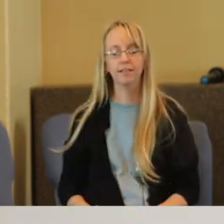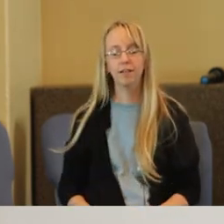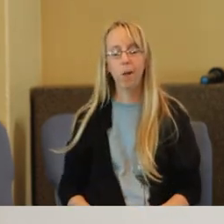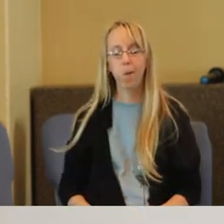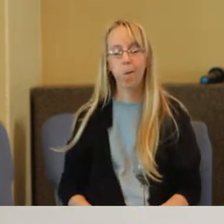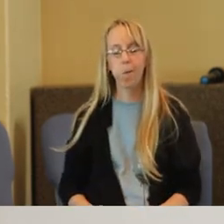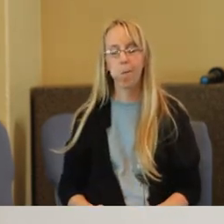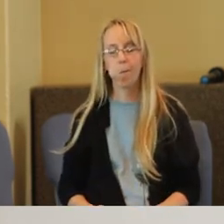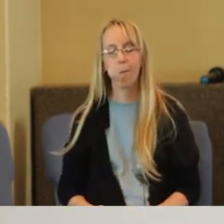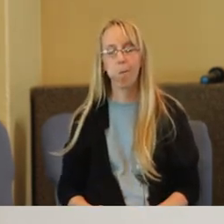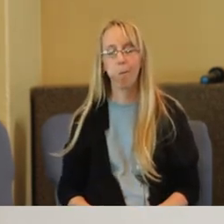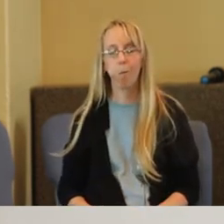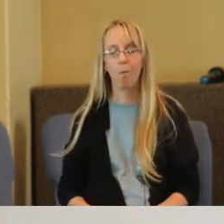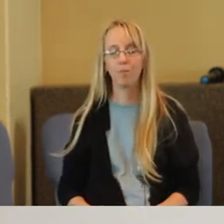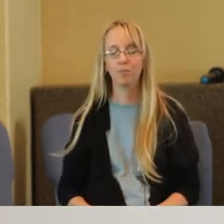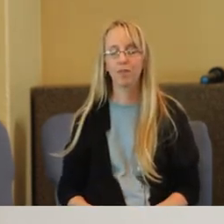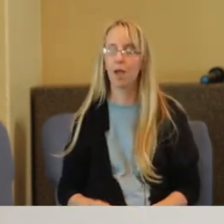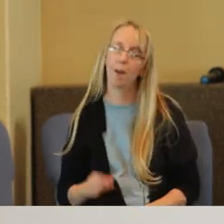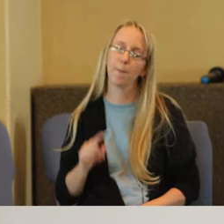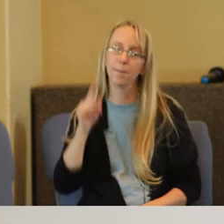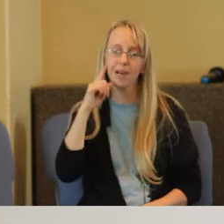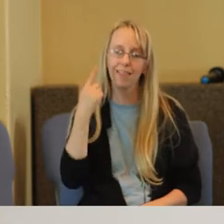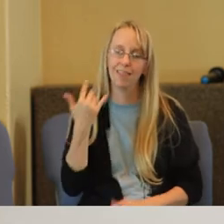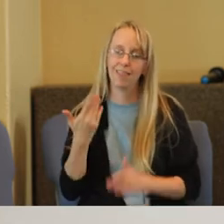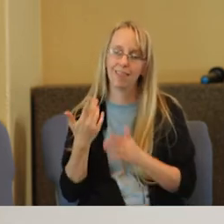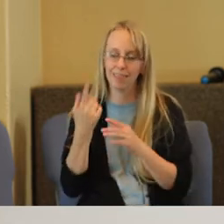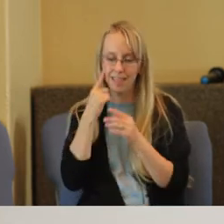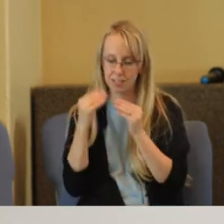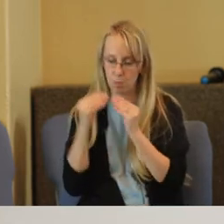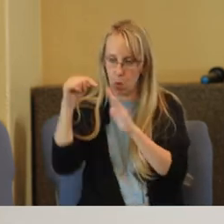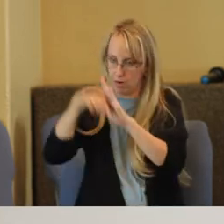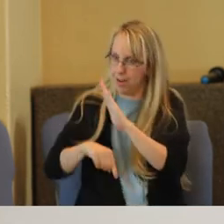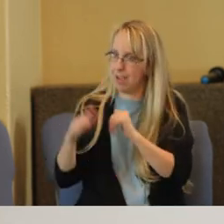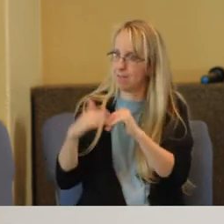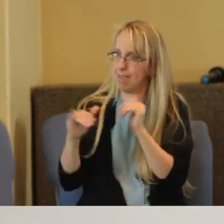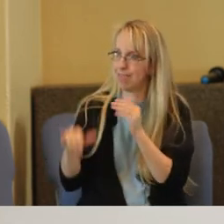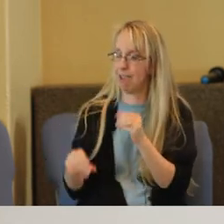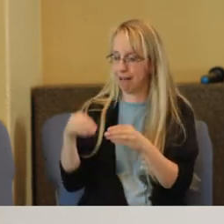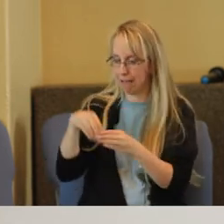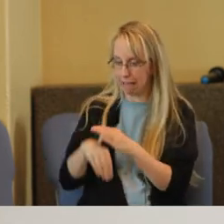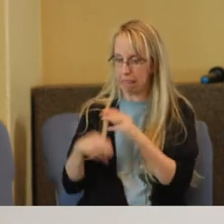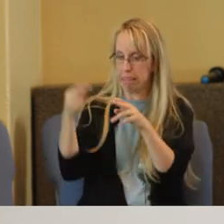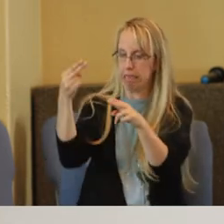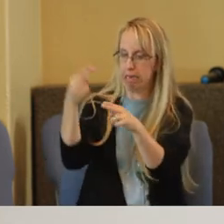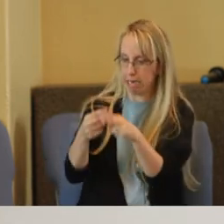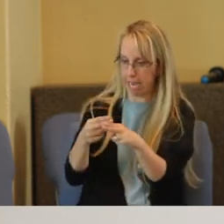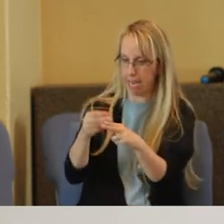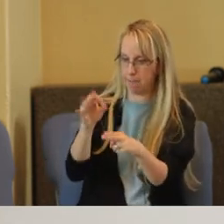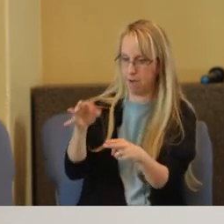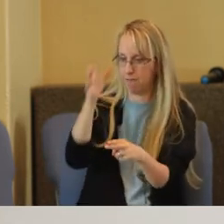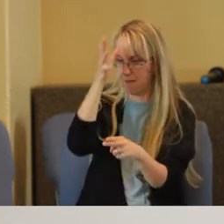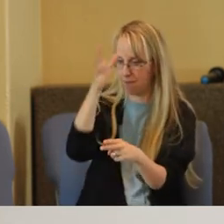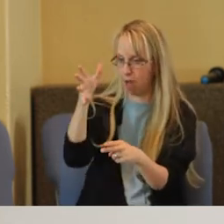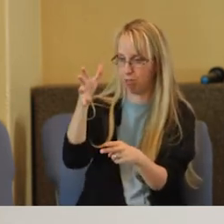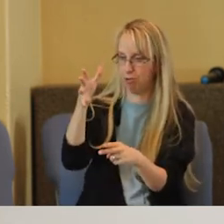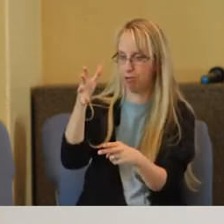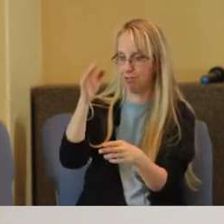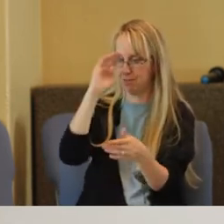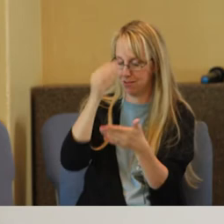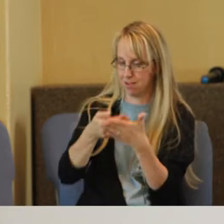But I think it's even deeper than that. In the name of the Father and the